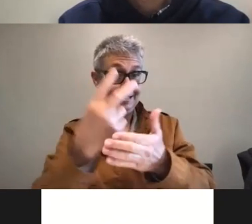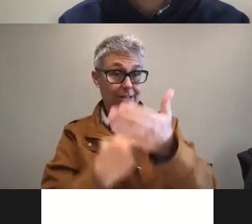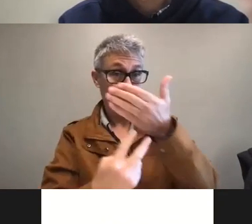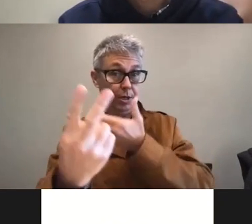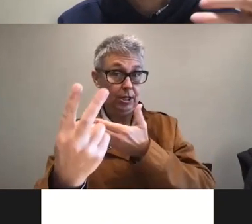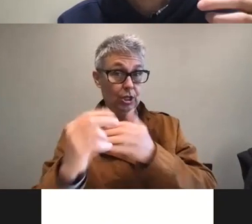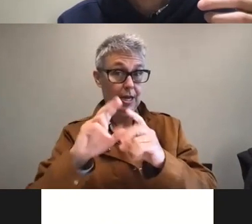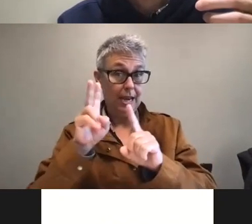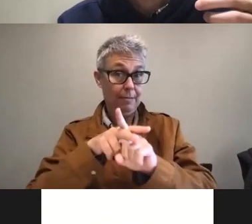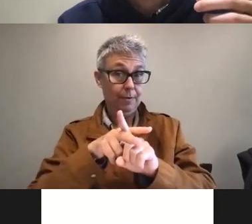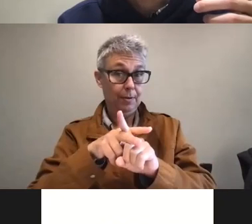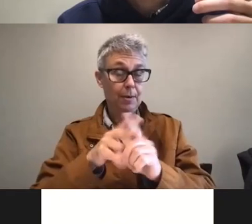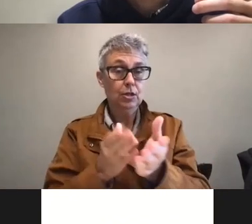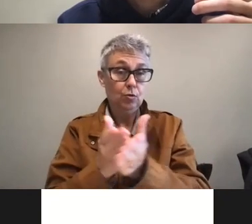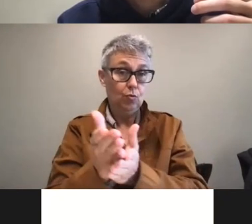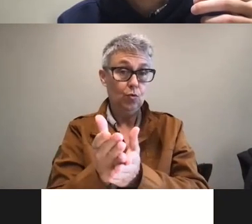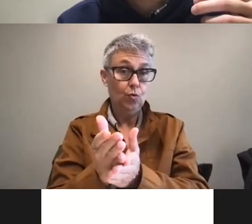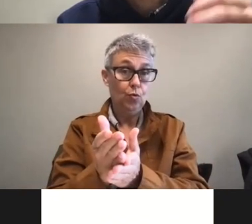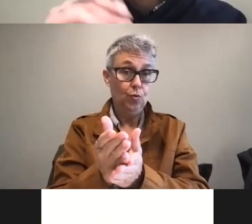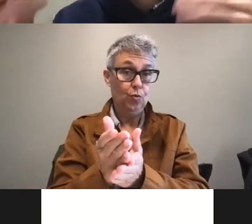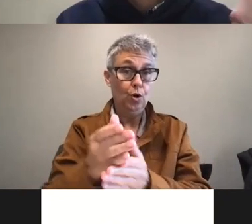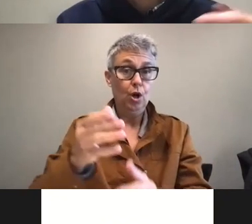through by